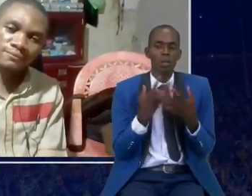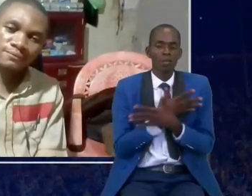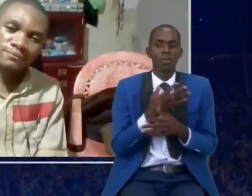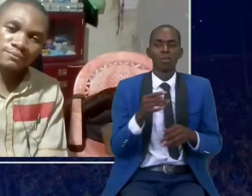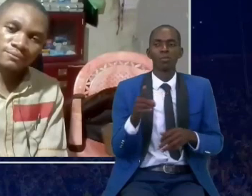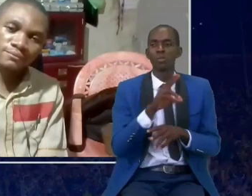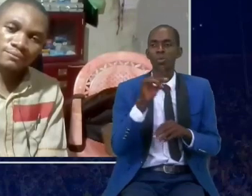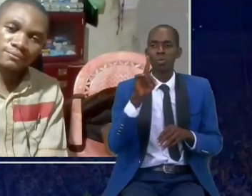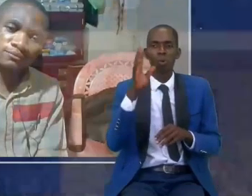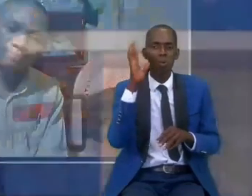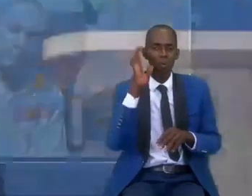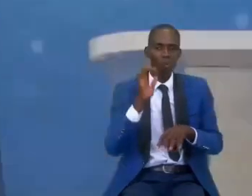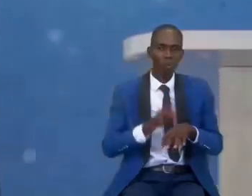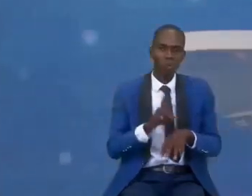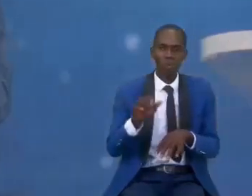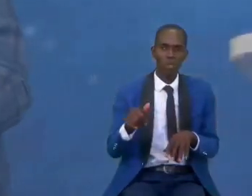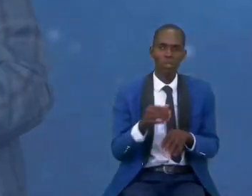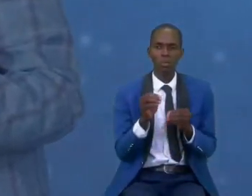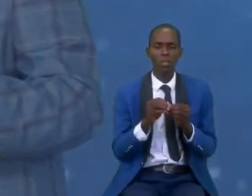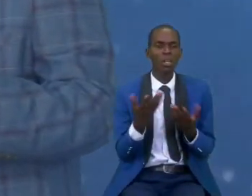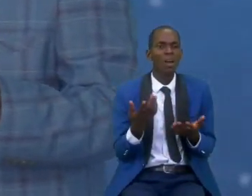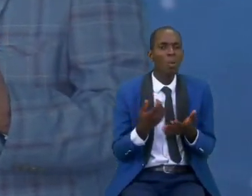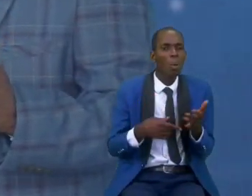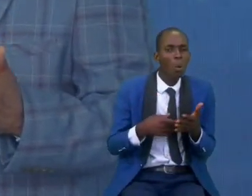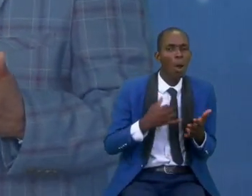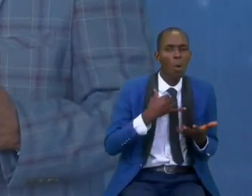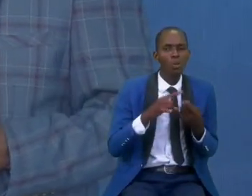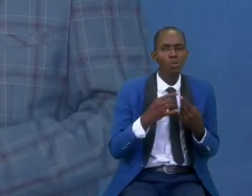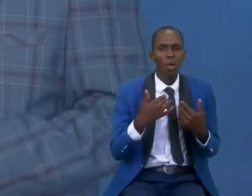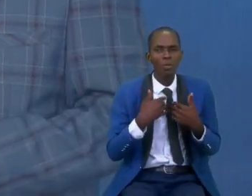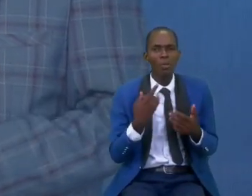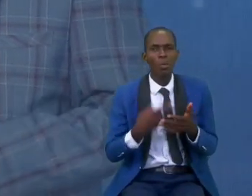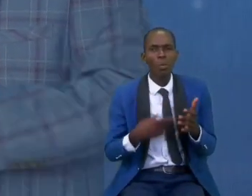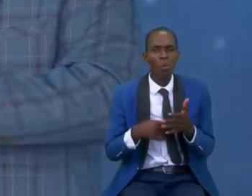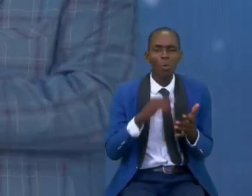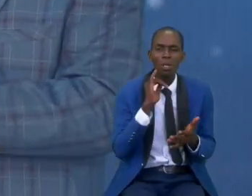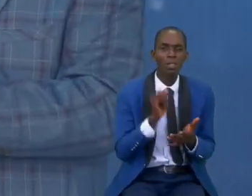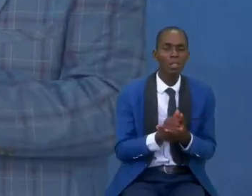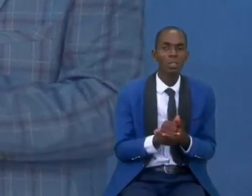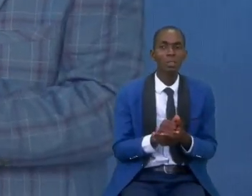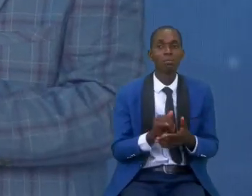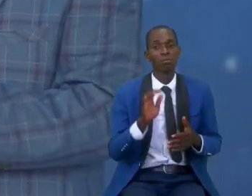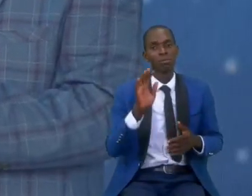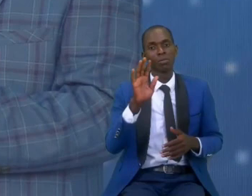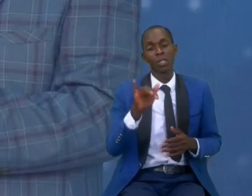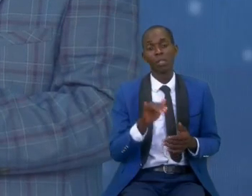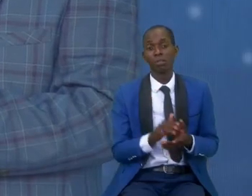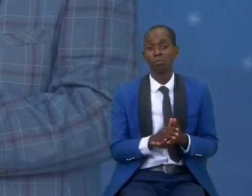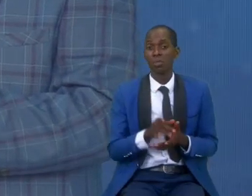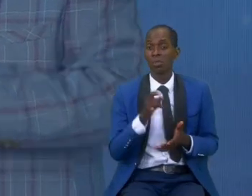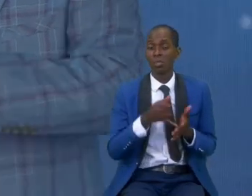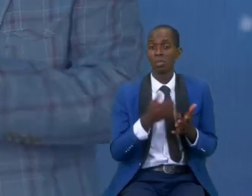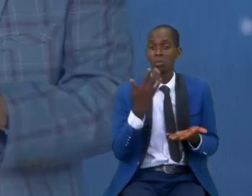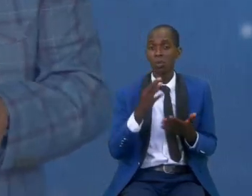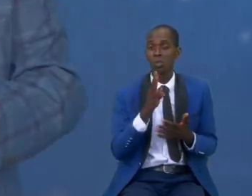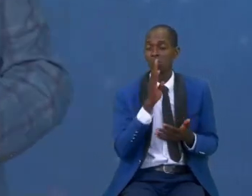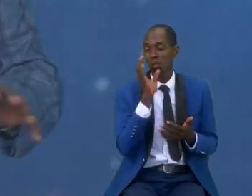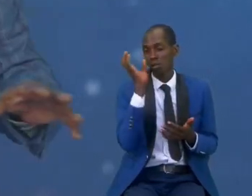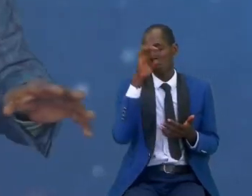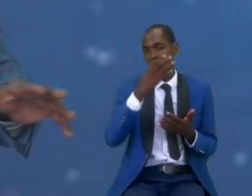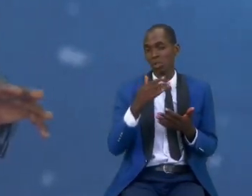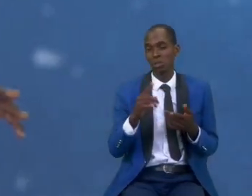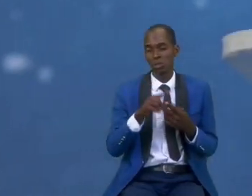They say, well, it will be a big word to you. They say it's occultism. There's a hidden power somewhere, and if